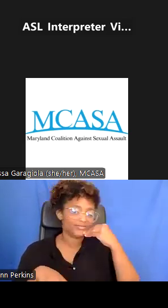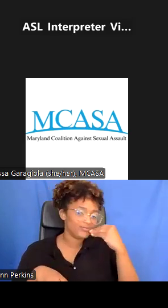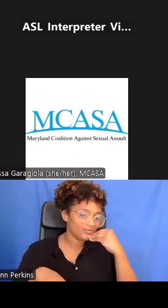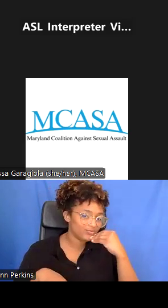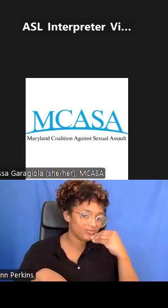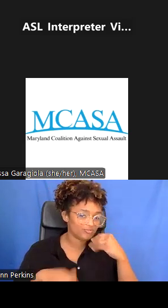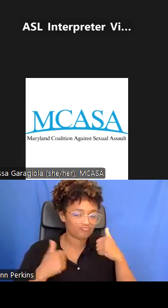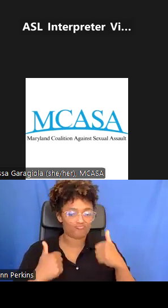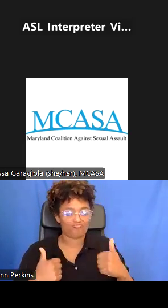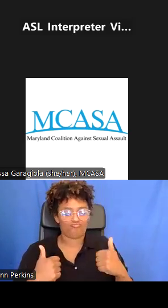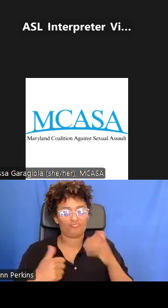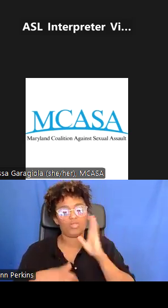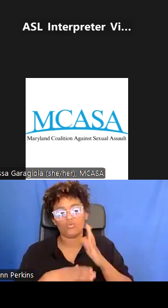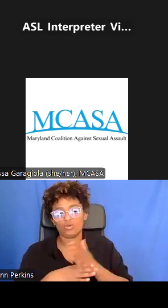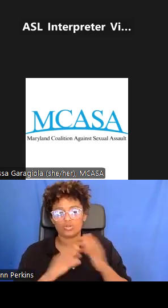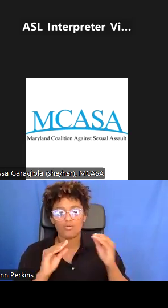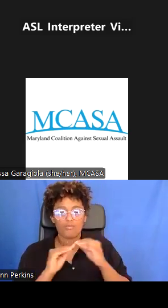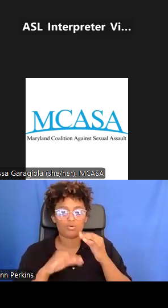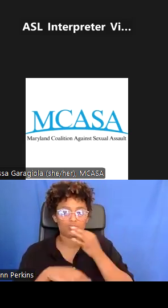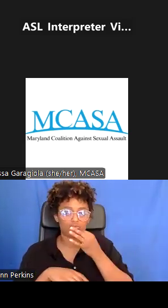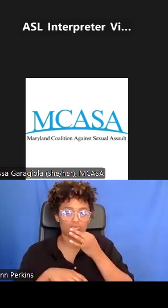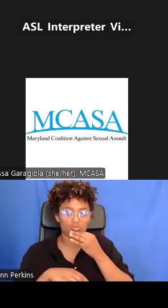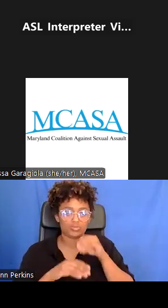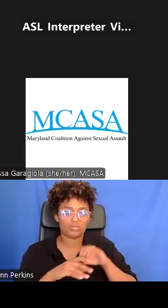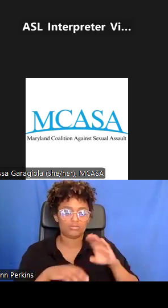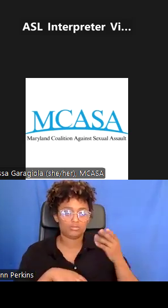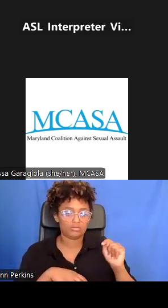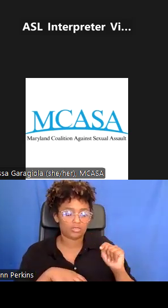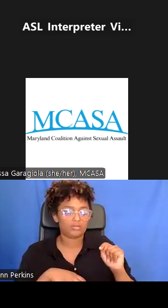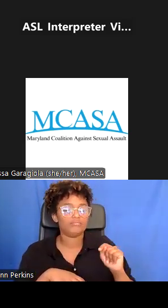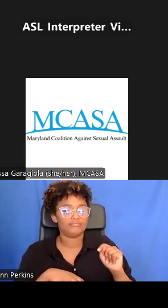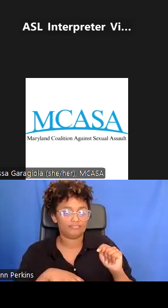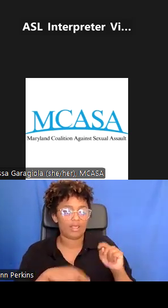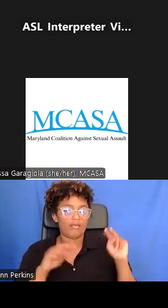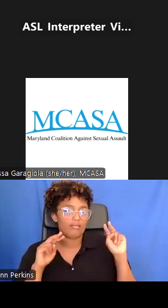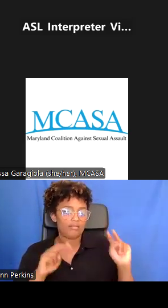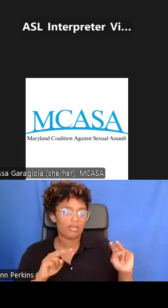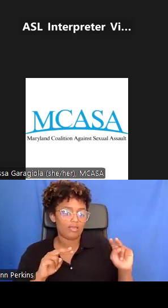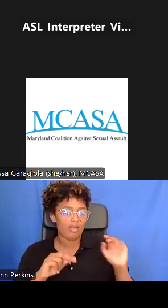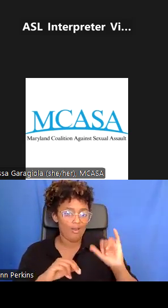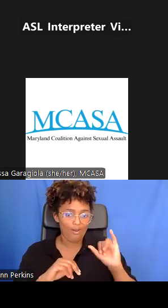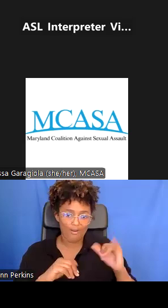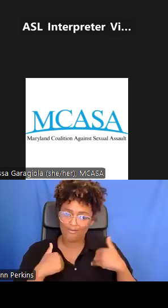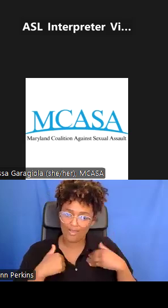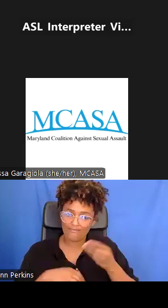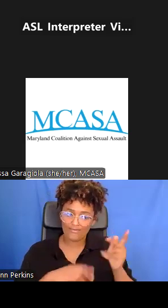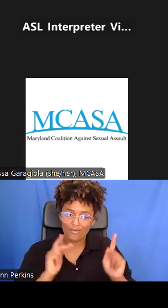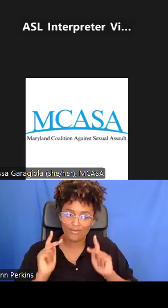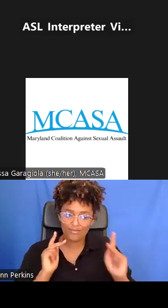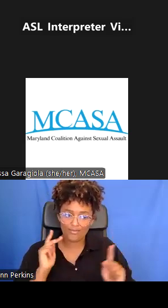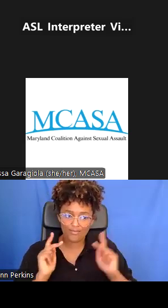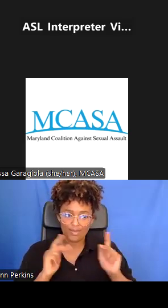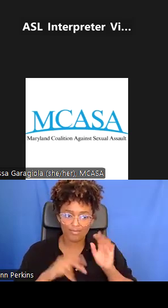more about those in the chats. And really looking at, we've got a couple people that smoke weed for